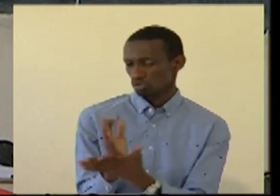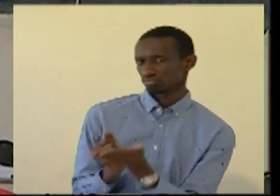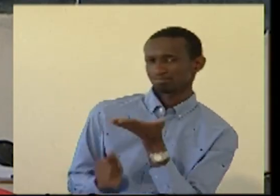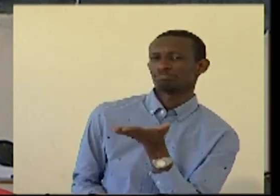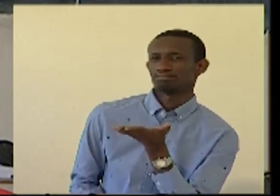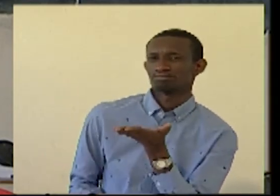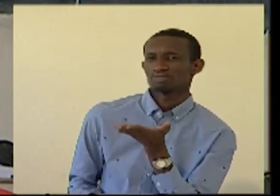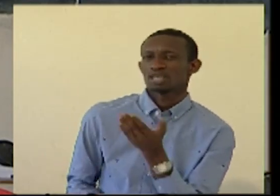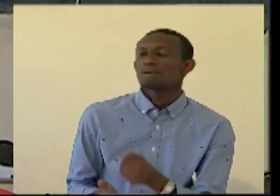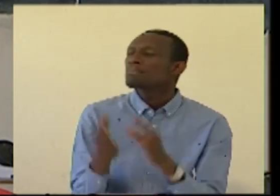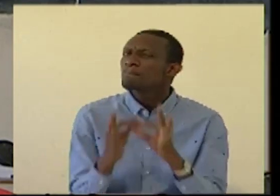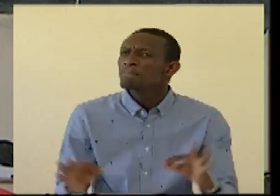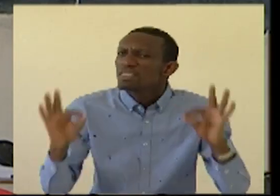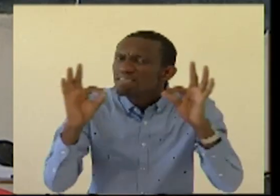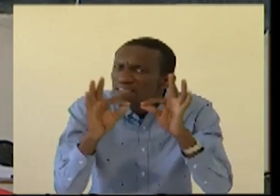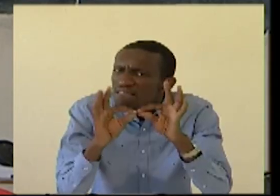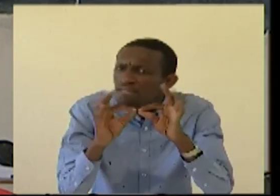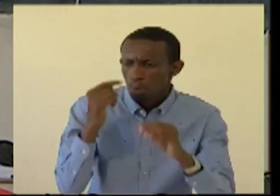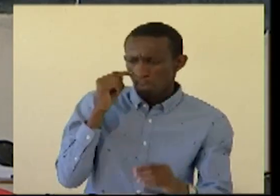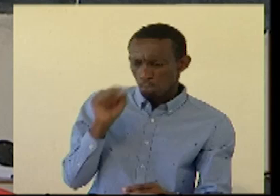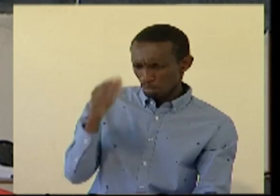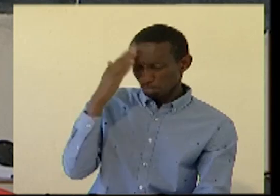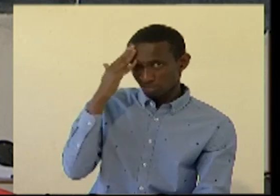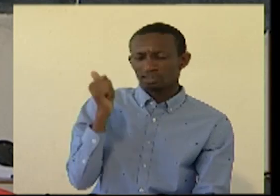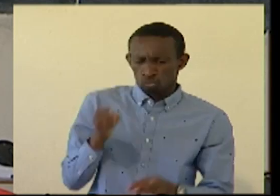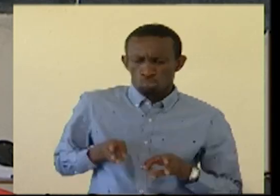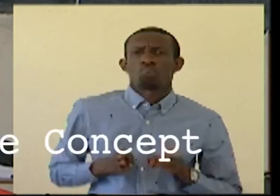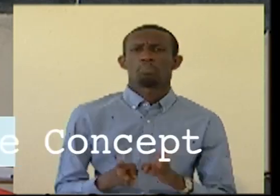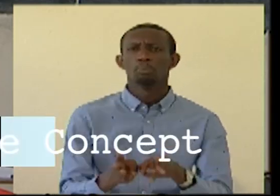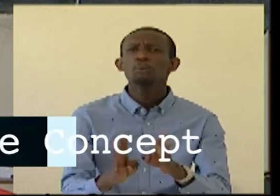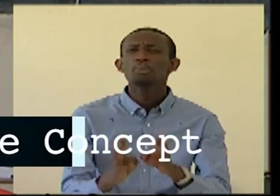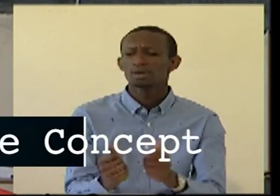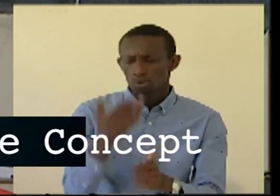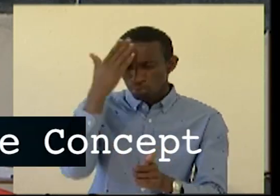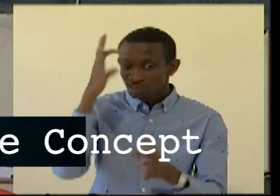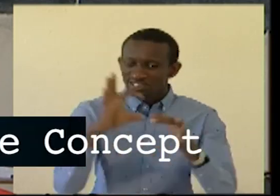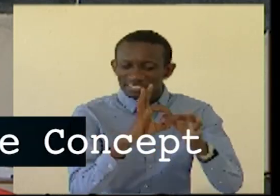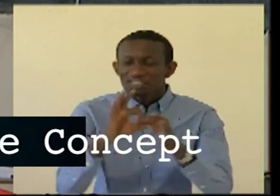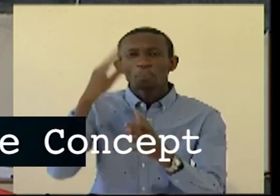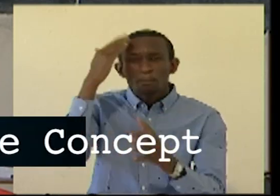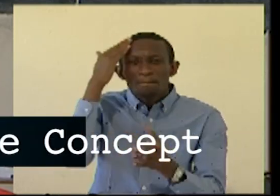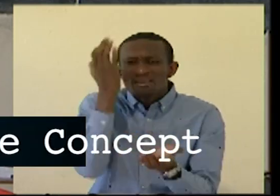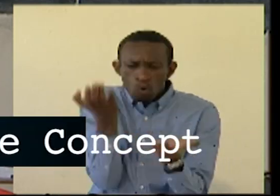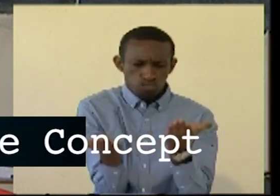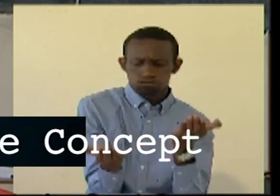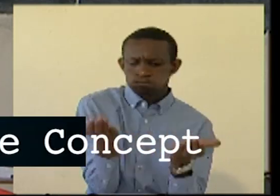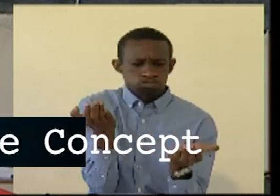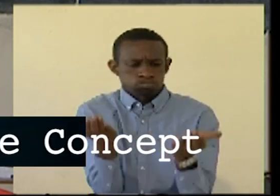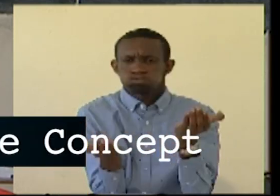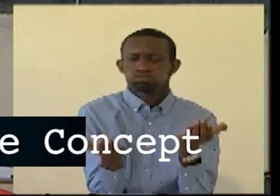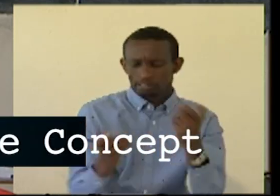it was very necessary to find a way of relating the mass